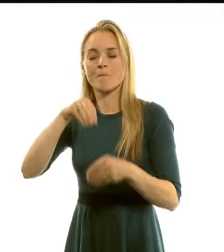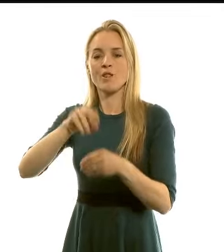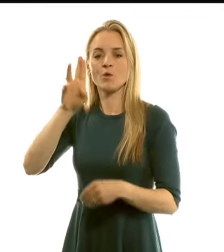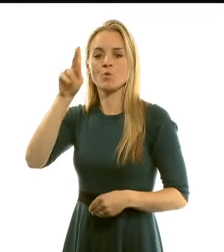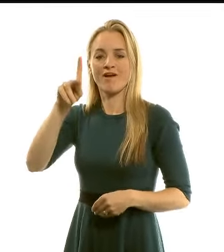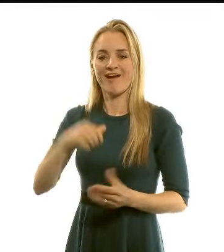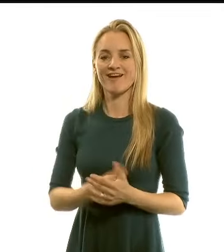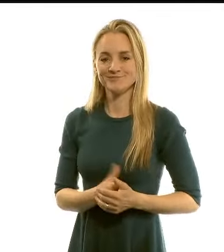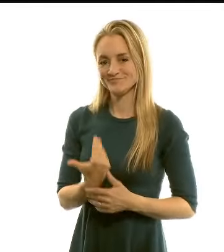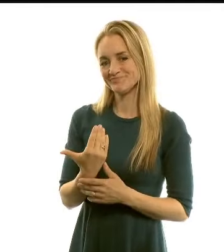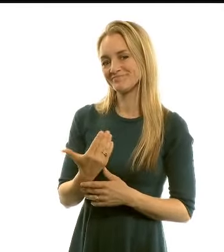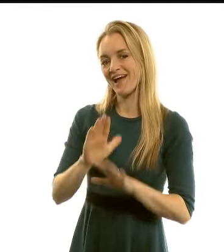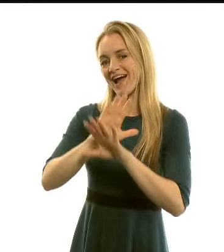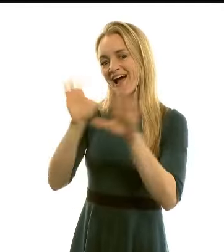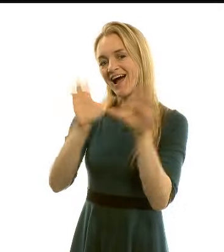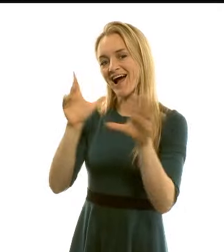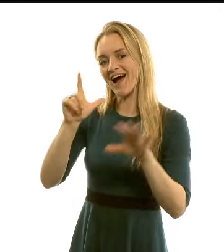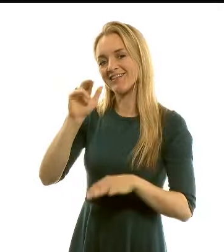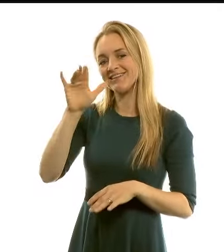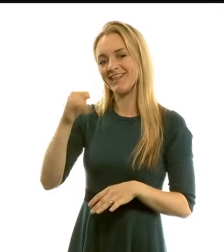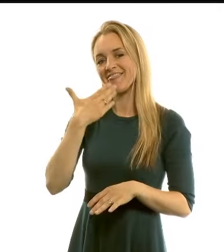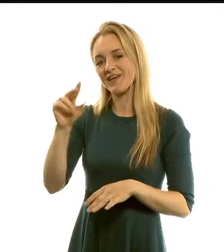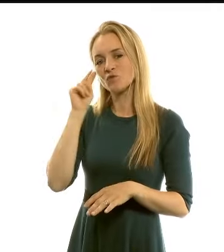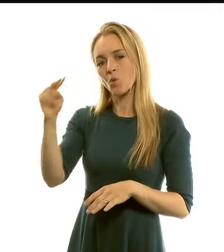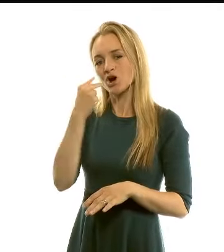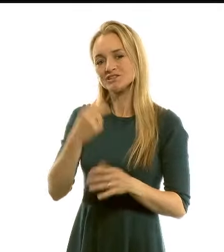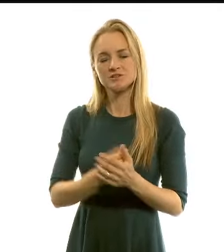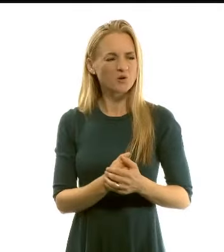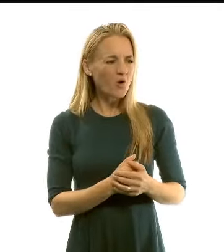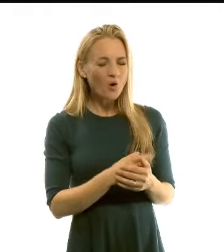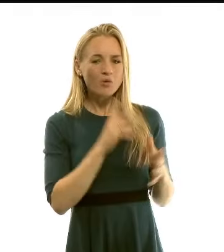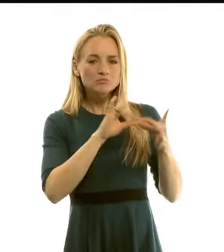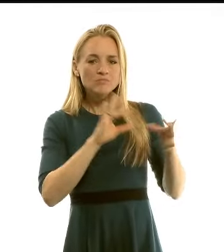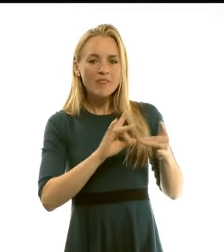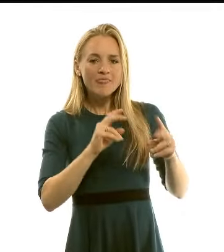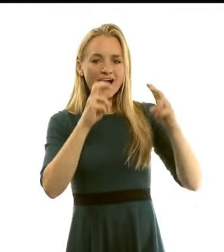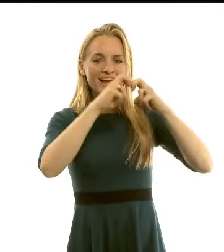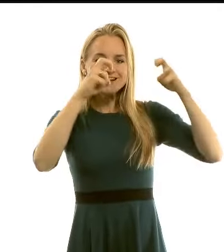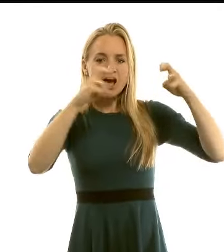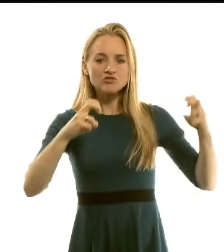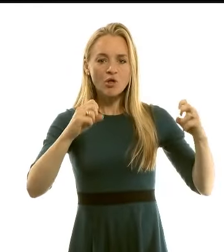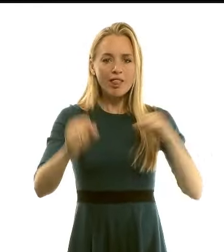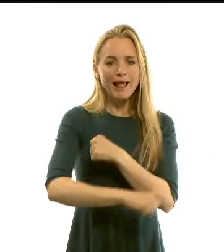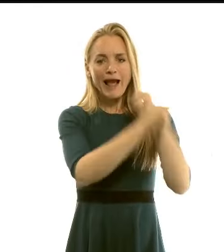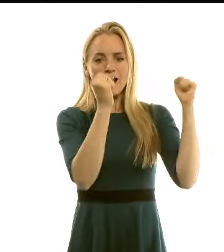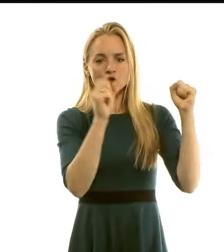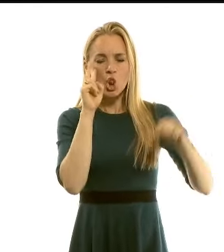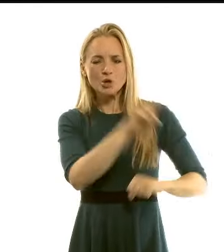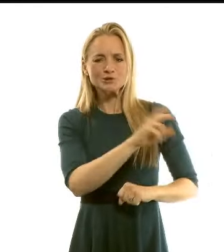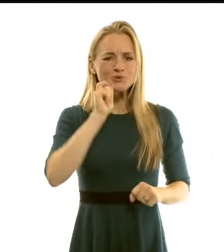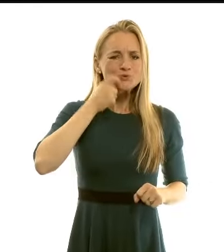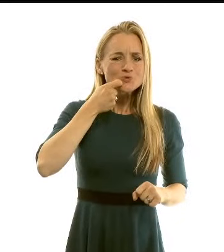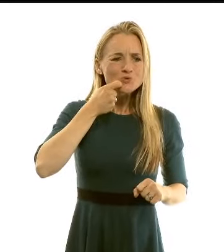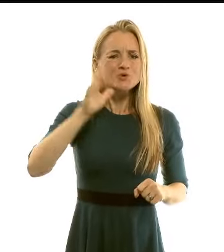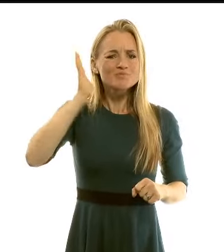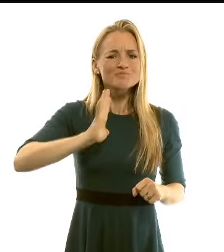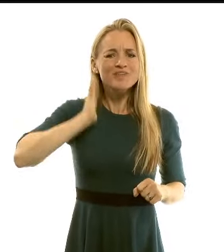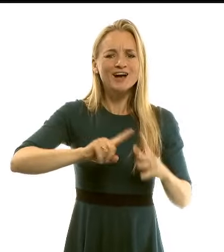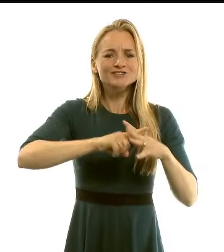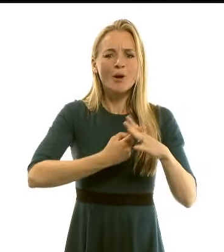love you. That castle looks so cool. Love the Lego castle. I started building them in the 90s. Can't wait to see more. That's from Robert